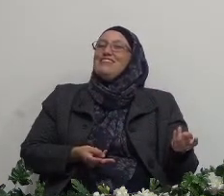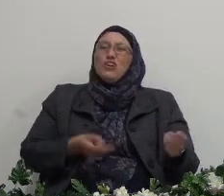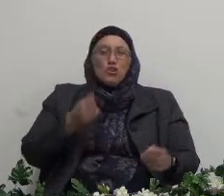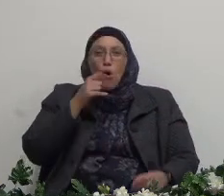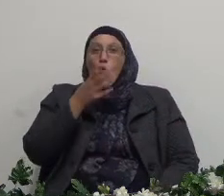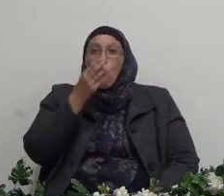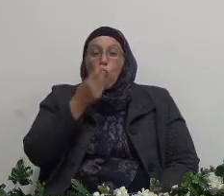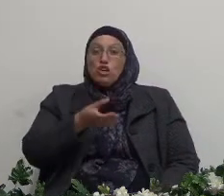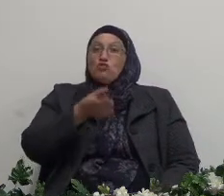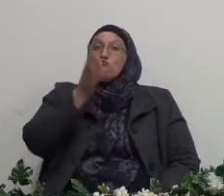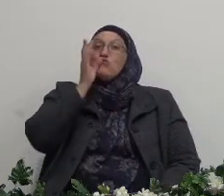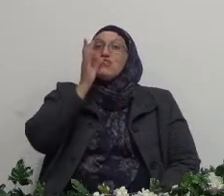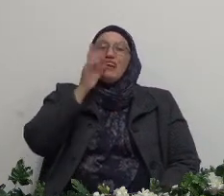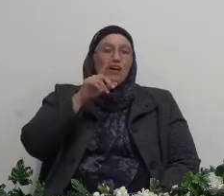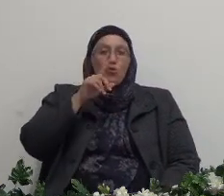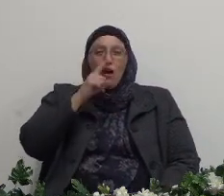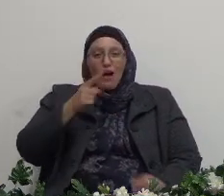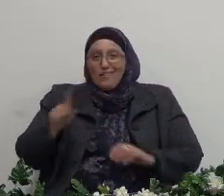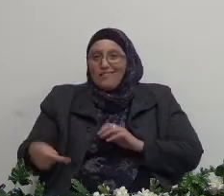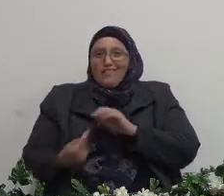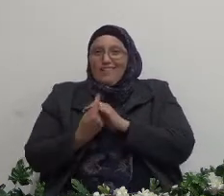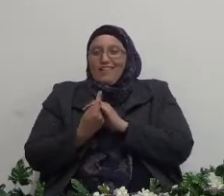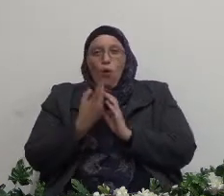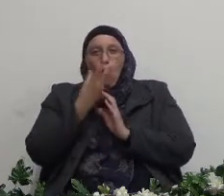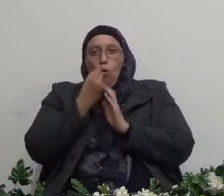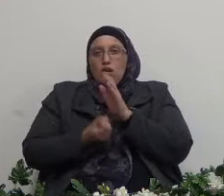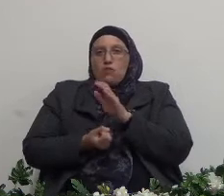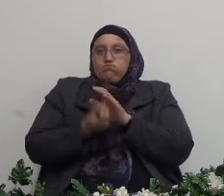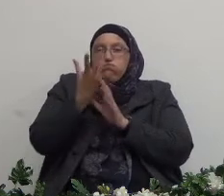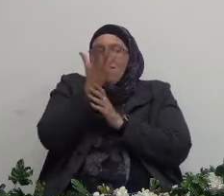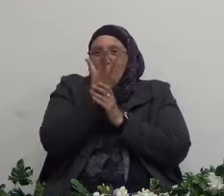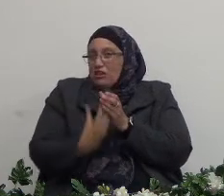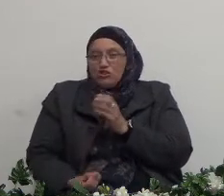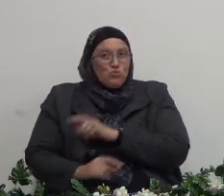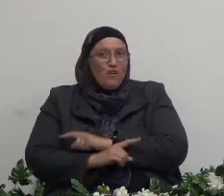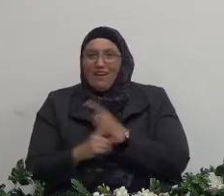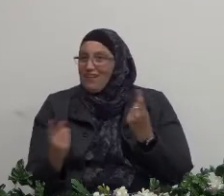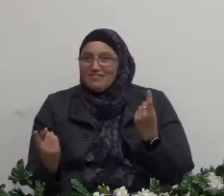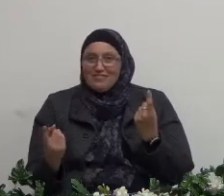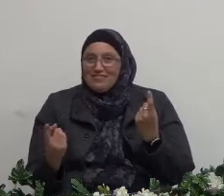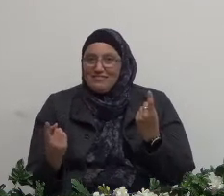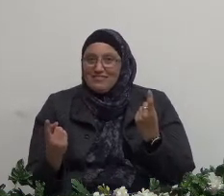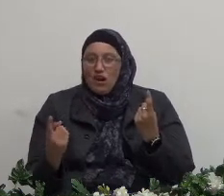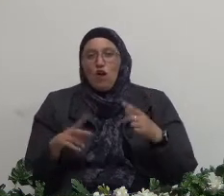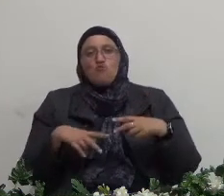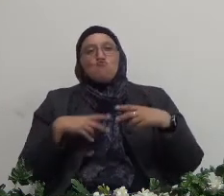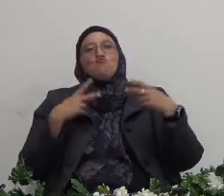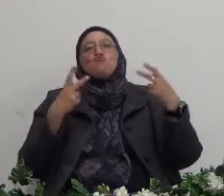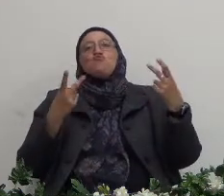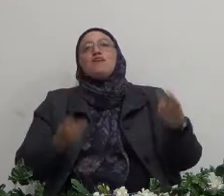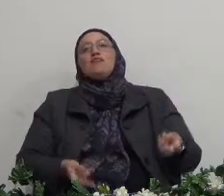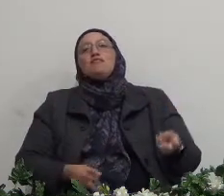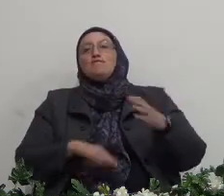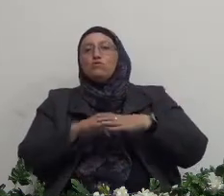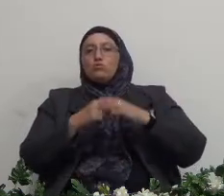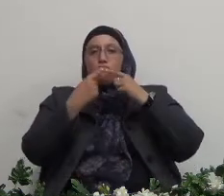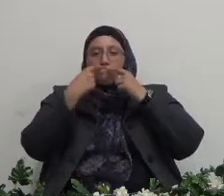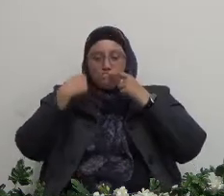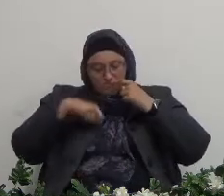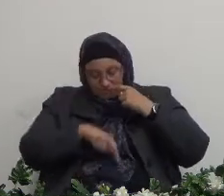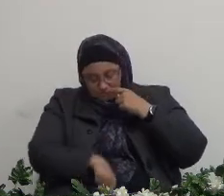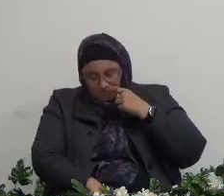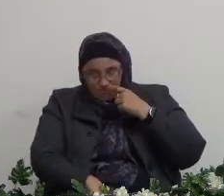you're fasting. So you're getting a complete rest for your digestive system. Even your reproductive